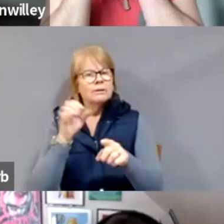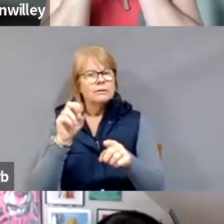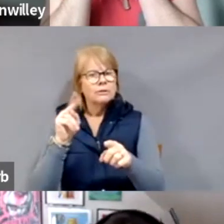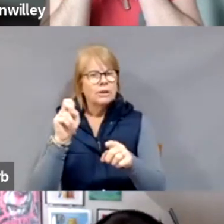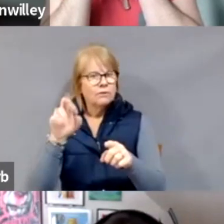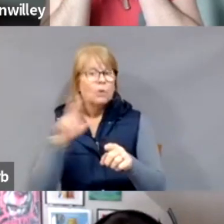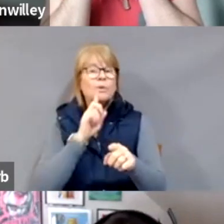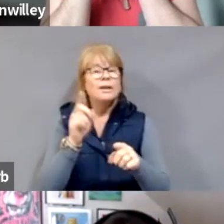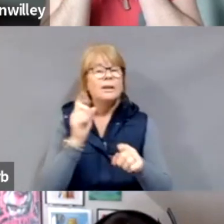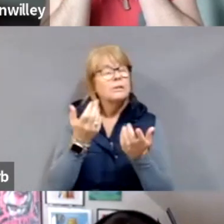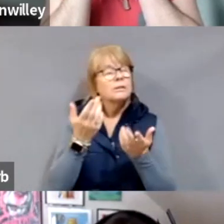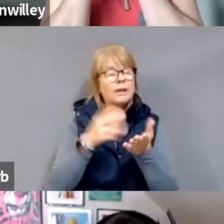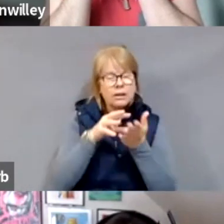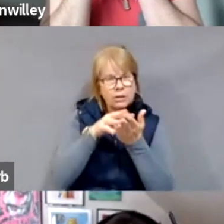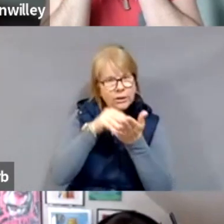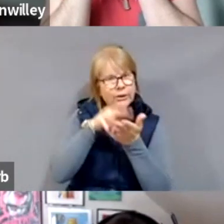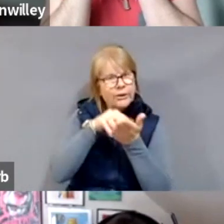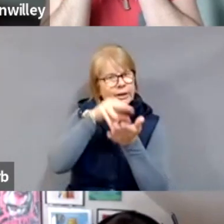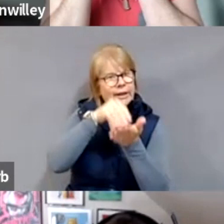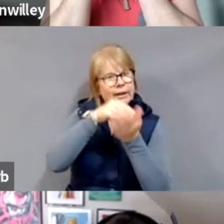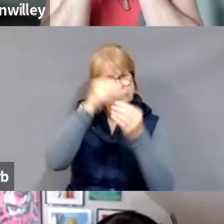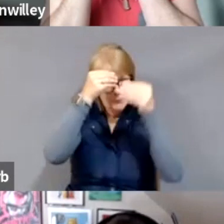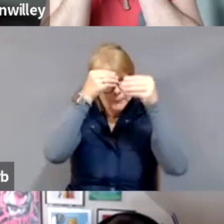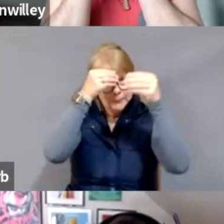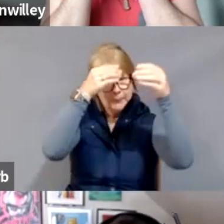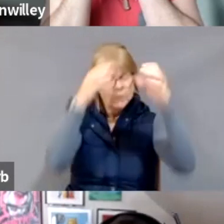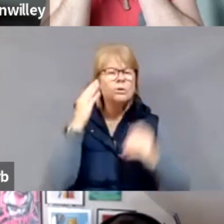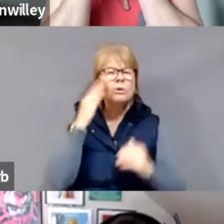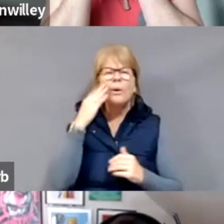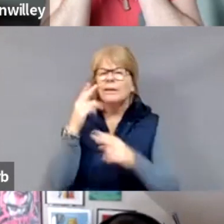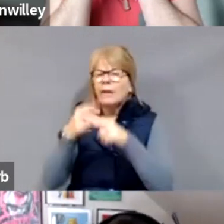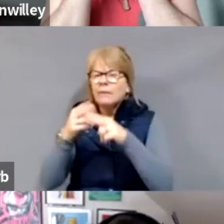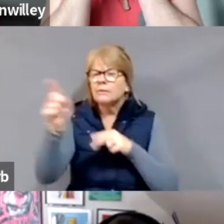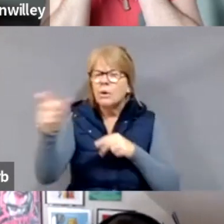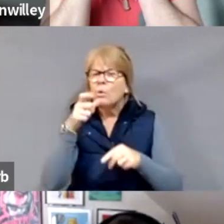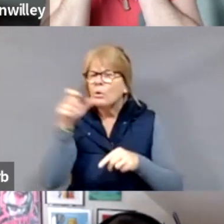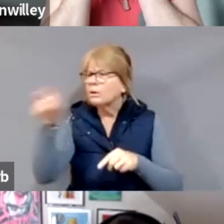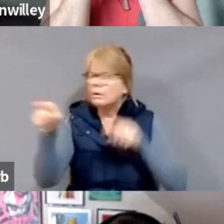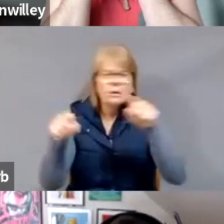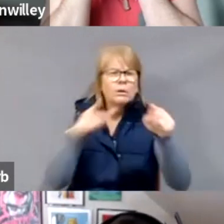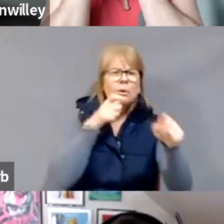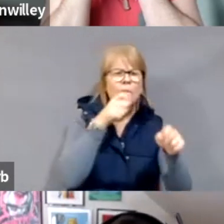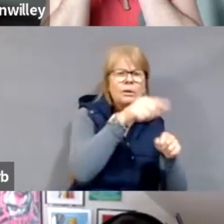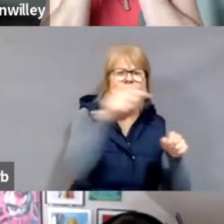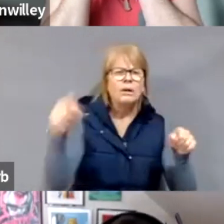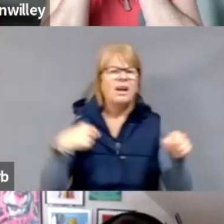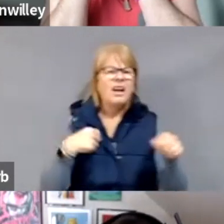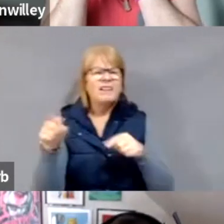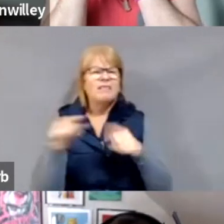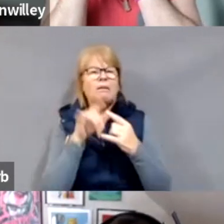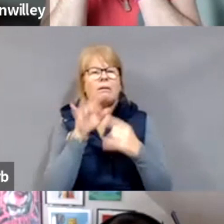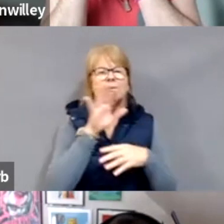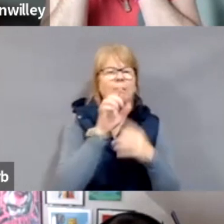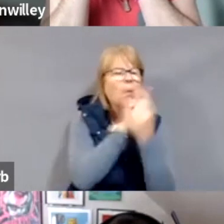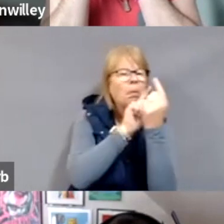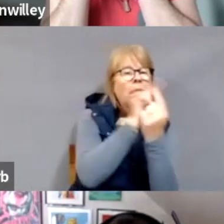Carmen, is like following like getting to know who's doing it. And I've never been one for schmoozing. I had like 5